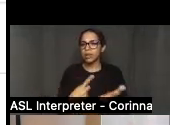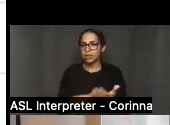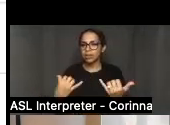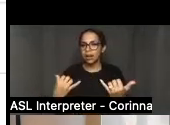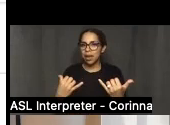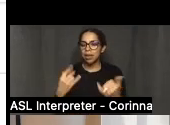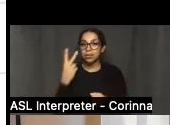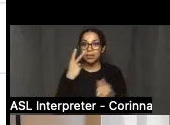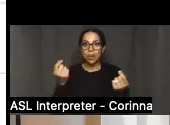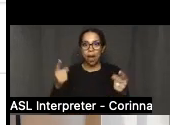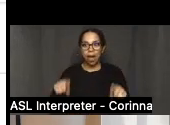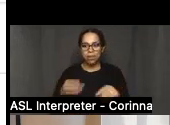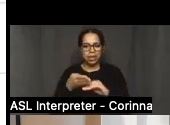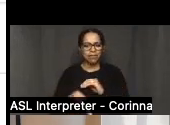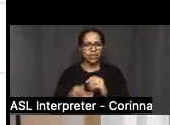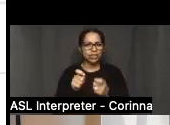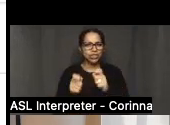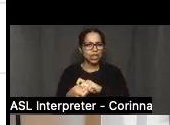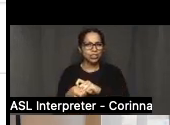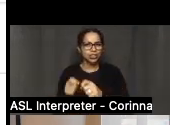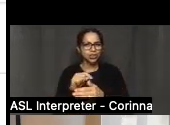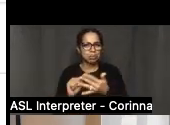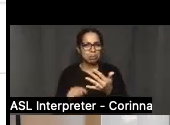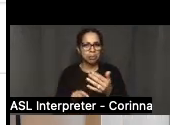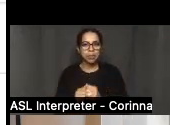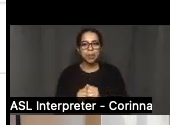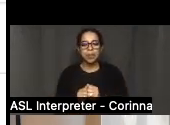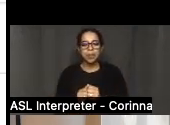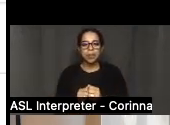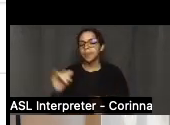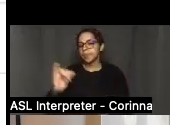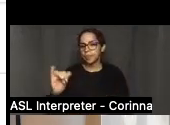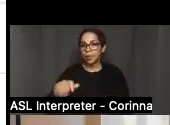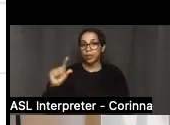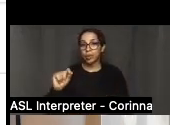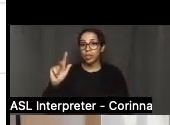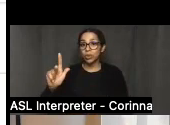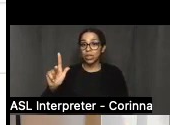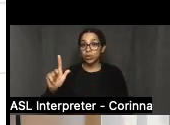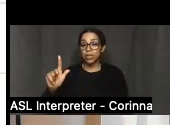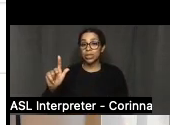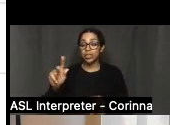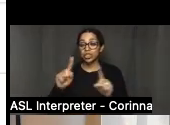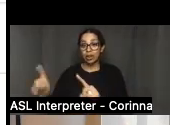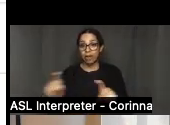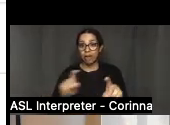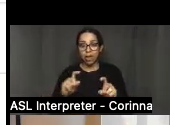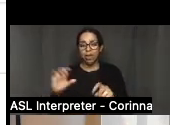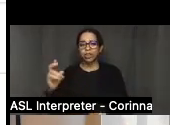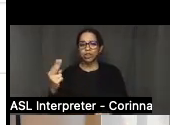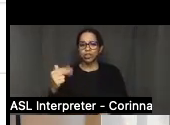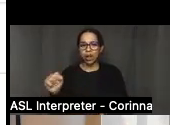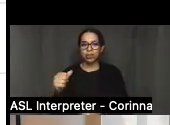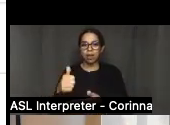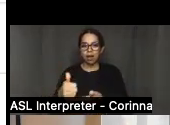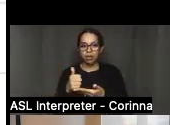changes. The second piece of the CHAS that is meaningful with the 23 survey is that it helps us make some sense of what we